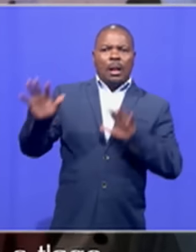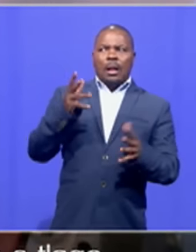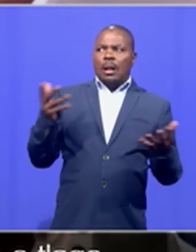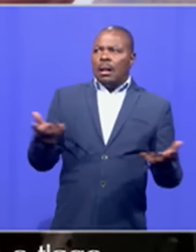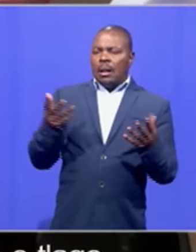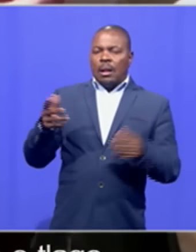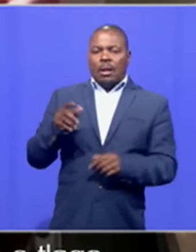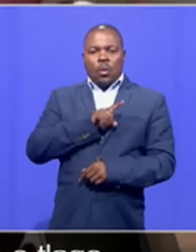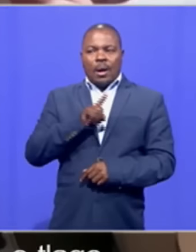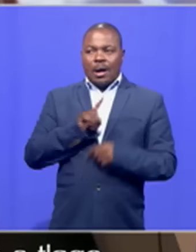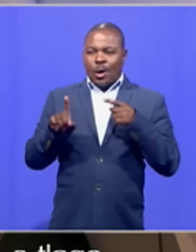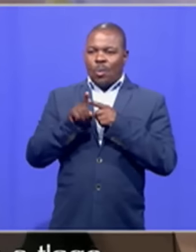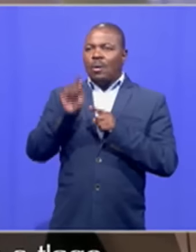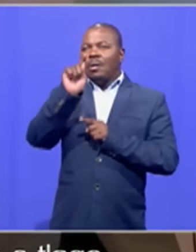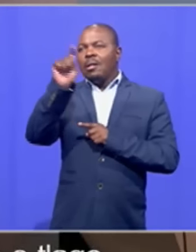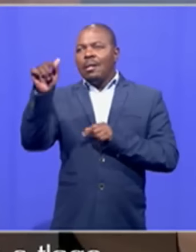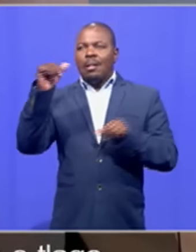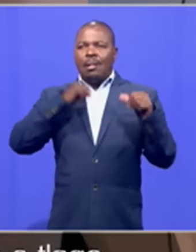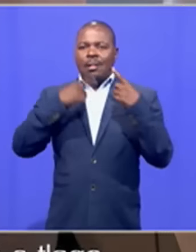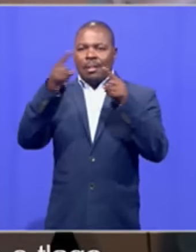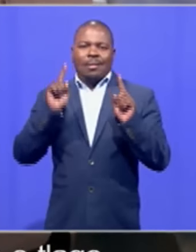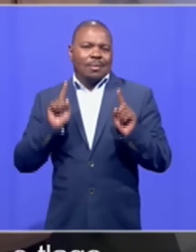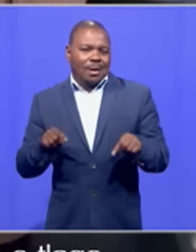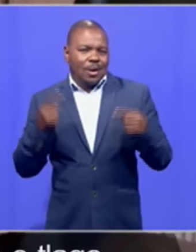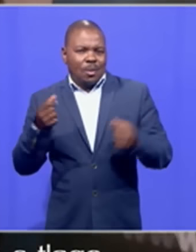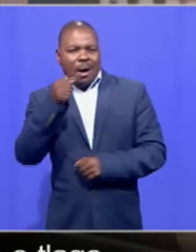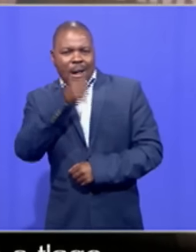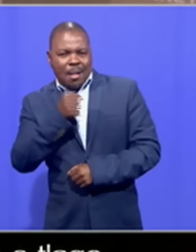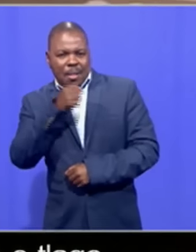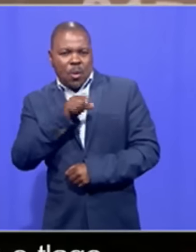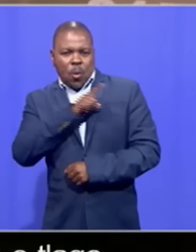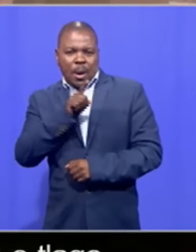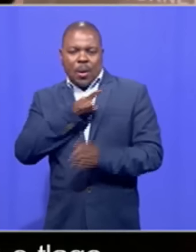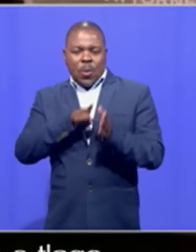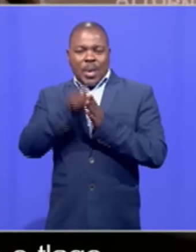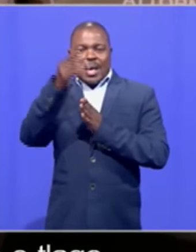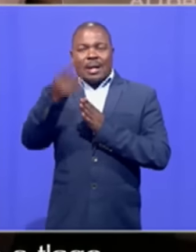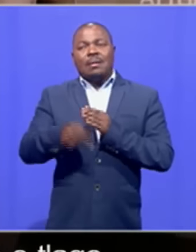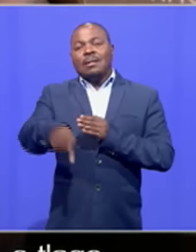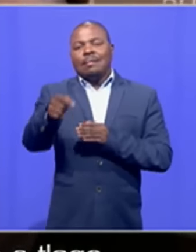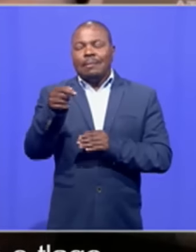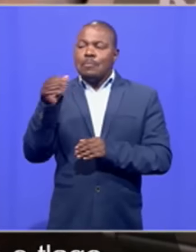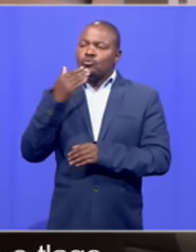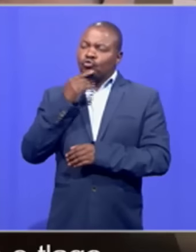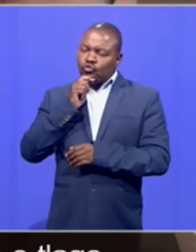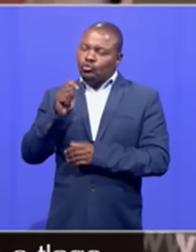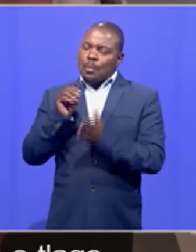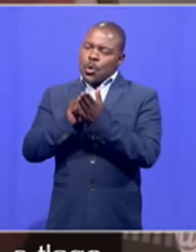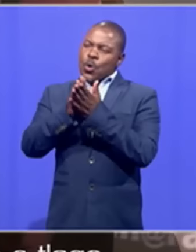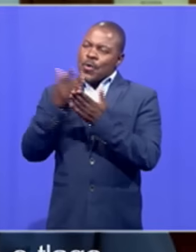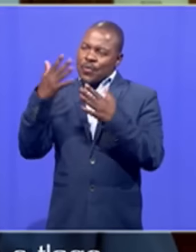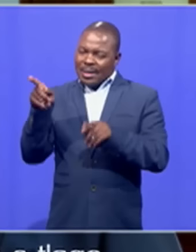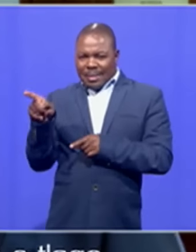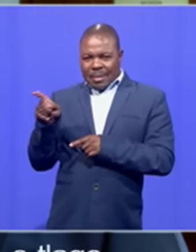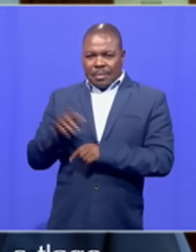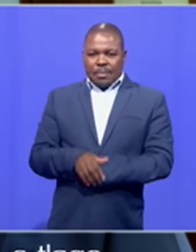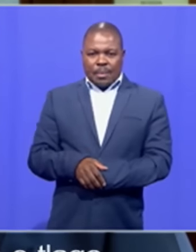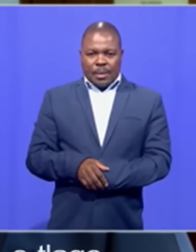kgakanego. Mabena ka se kgone go diragatša meletlong ye mmalwa yeo a memilego go yona mo mafelong a beke o e tlago. We have